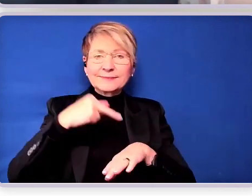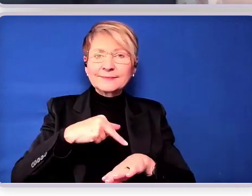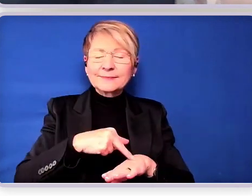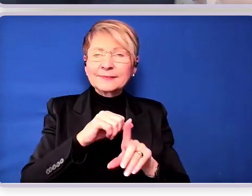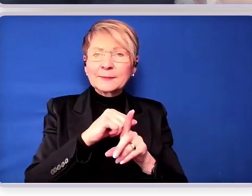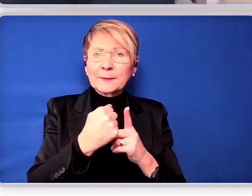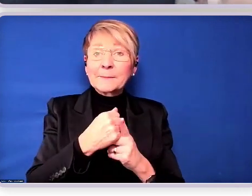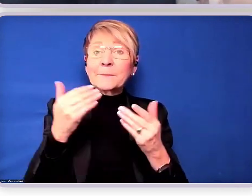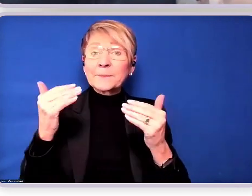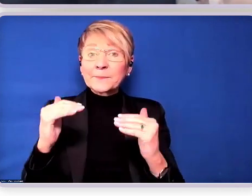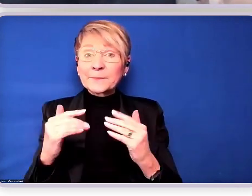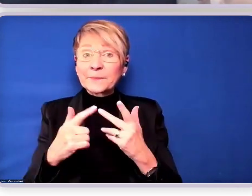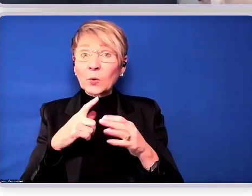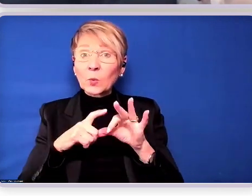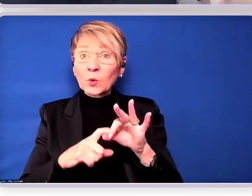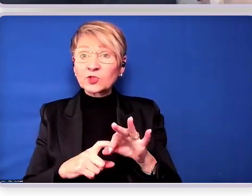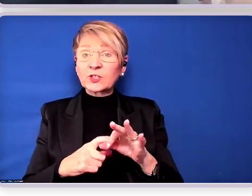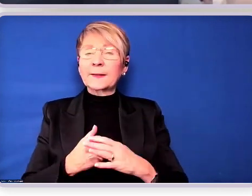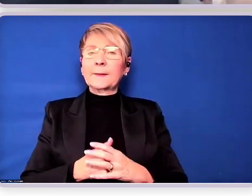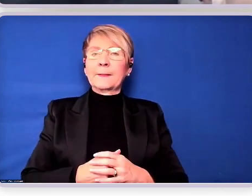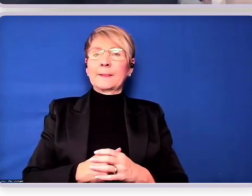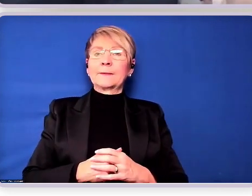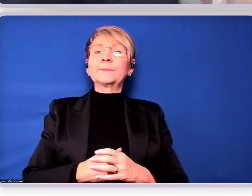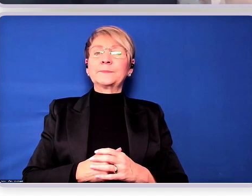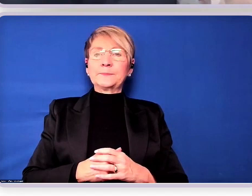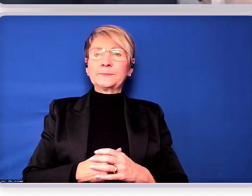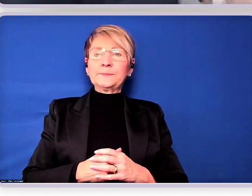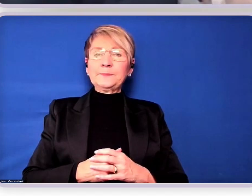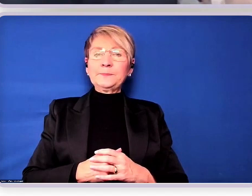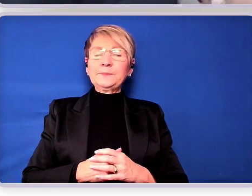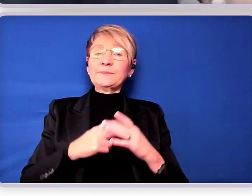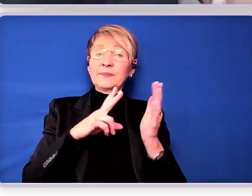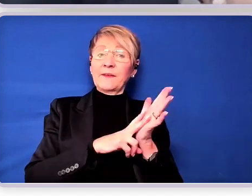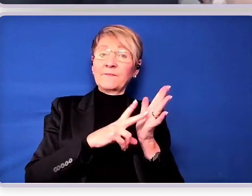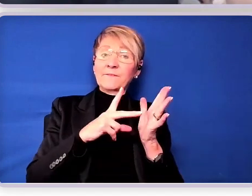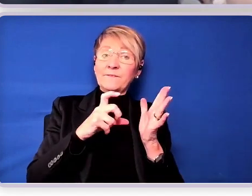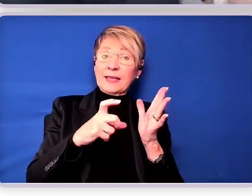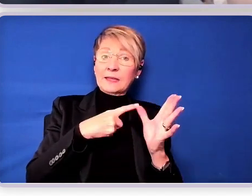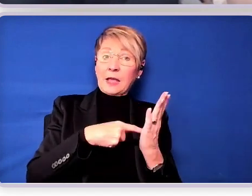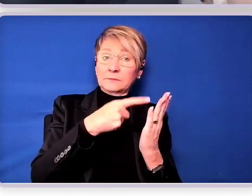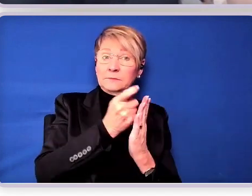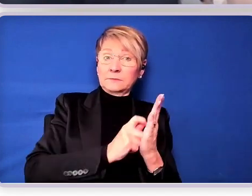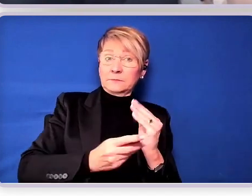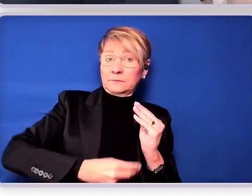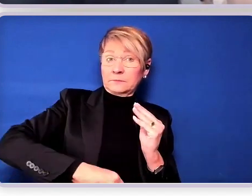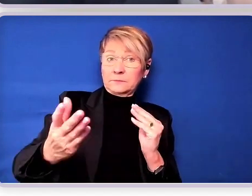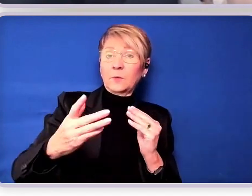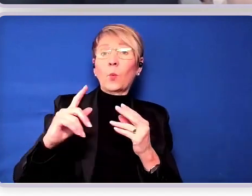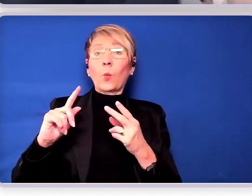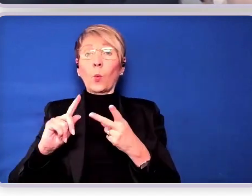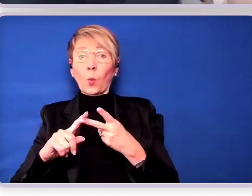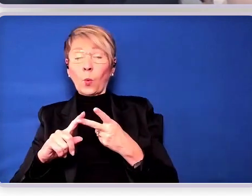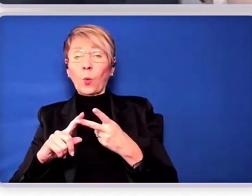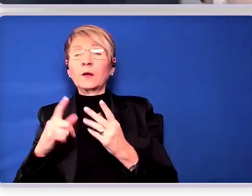What is the difference in outcomes between lodging at VCAT or the Equal Opportunity Commission? That's a good